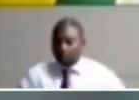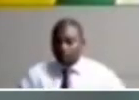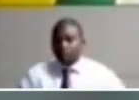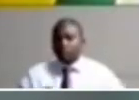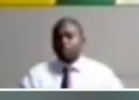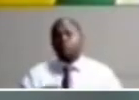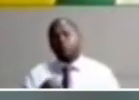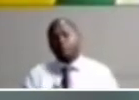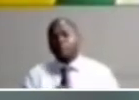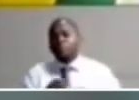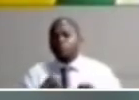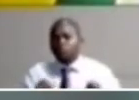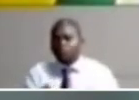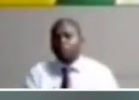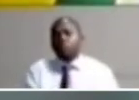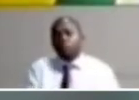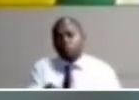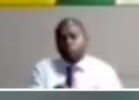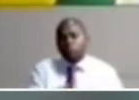this effort.